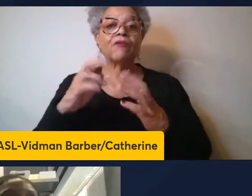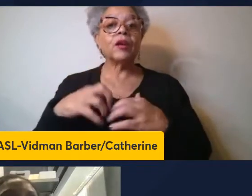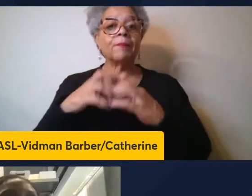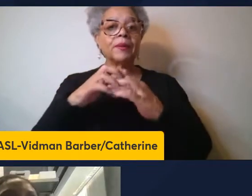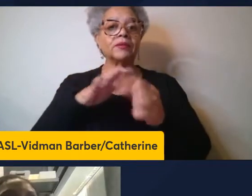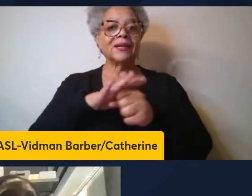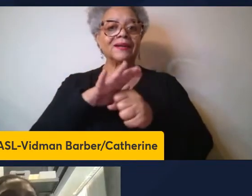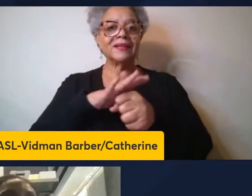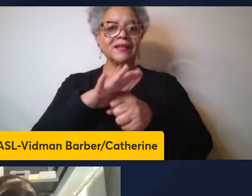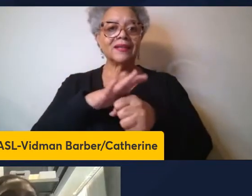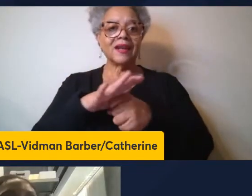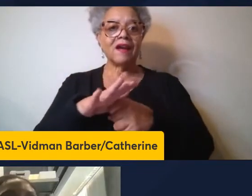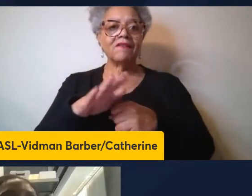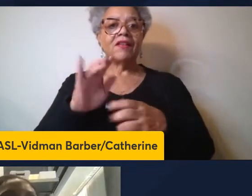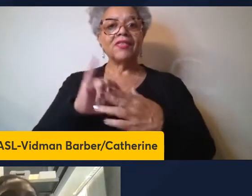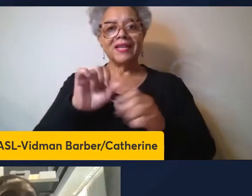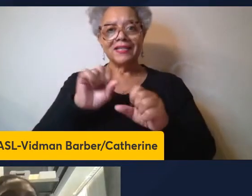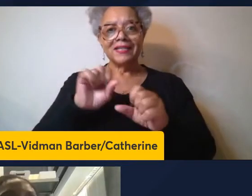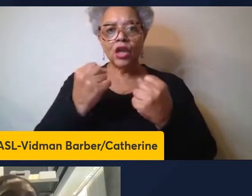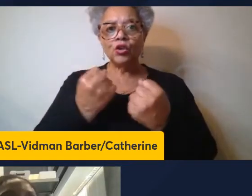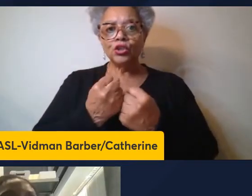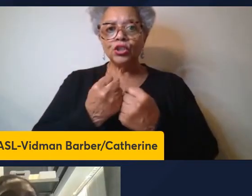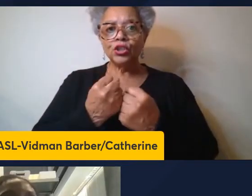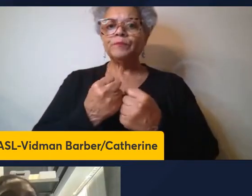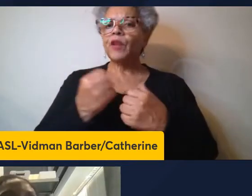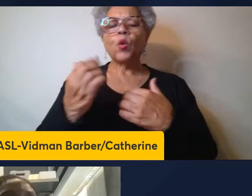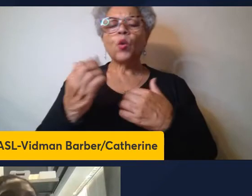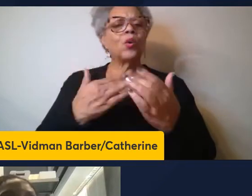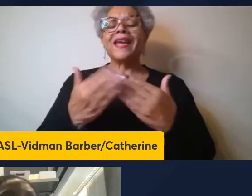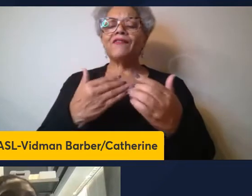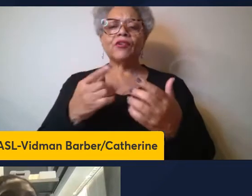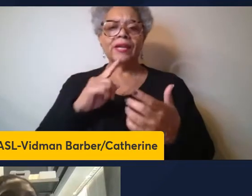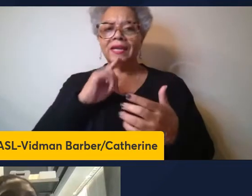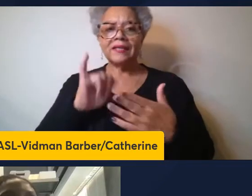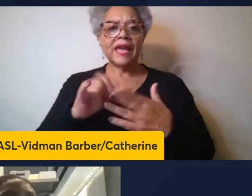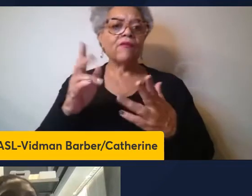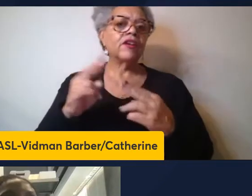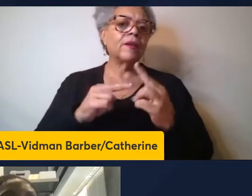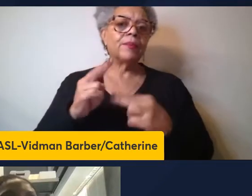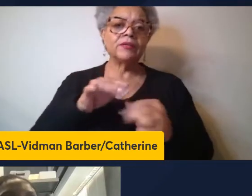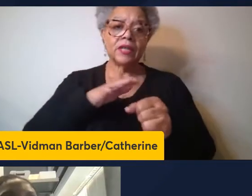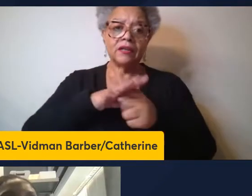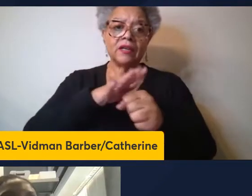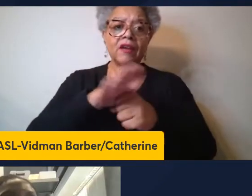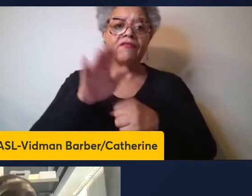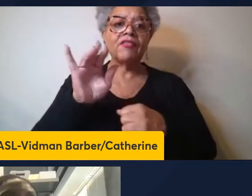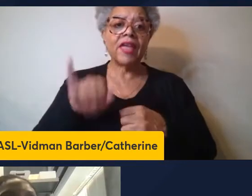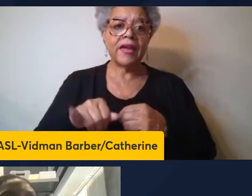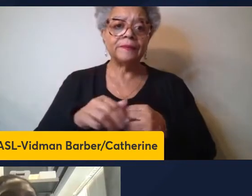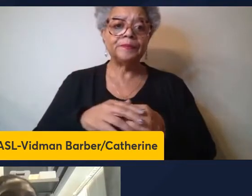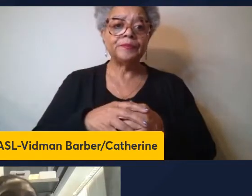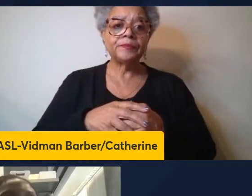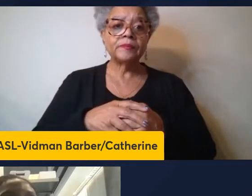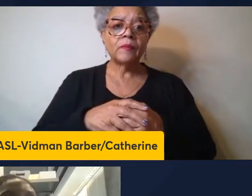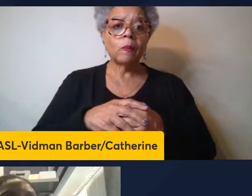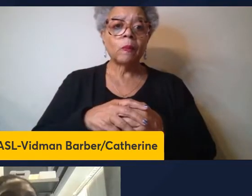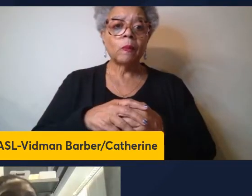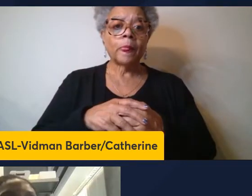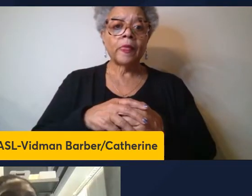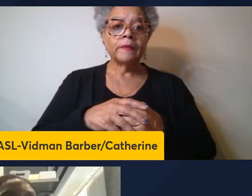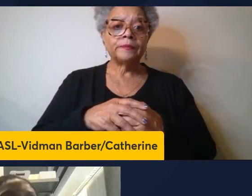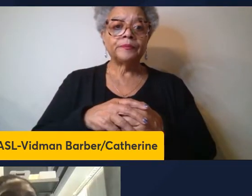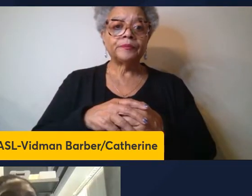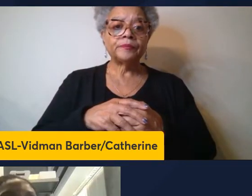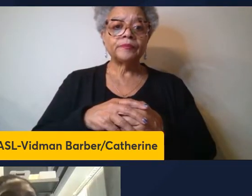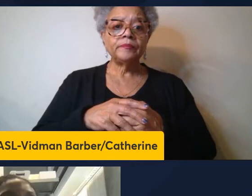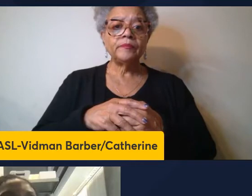that. Is it social equity or just whatever it is, right? I would have built enough of that to